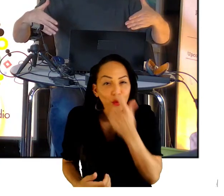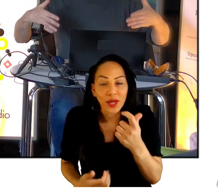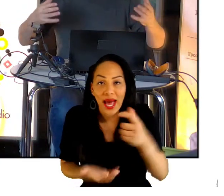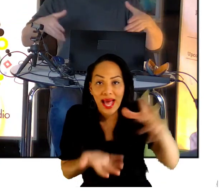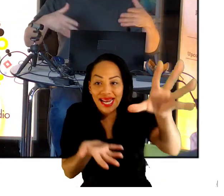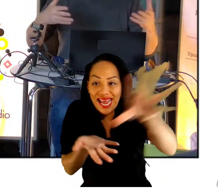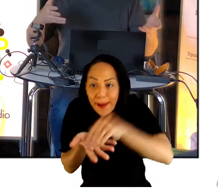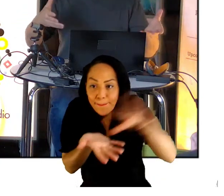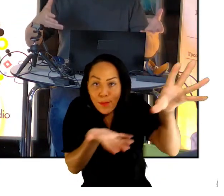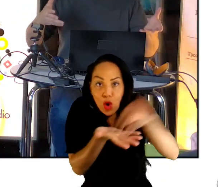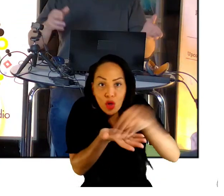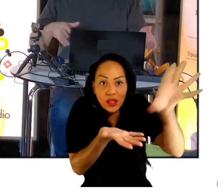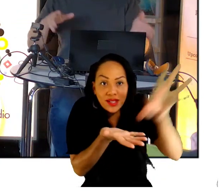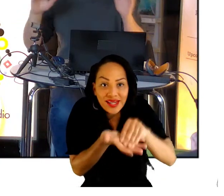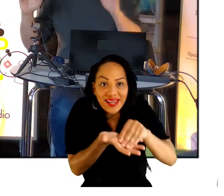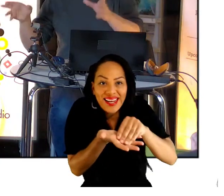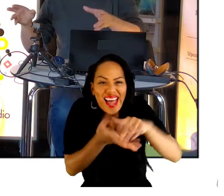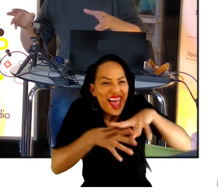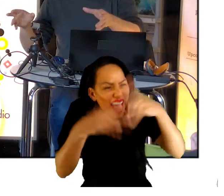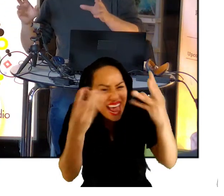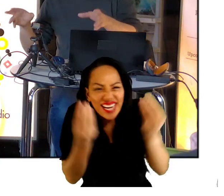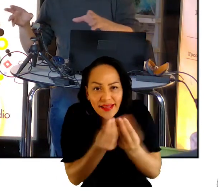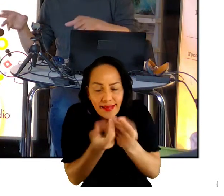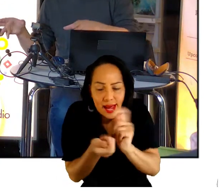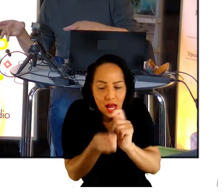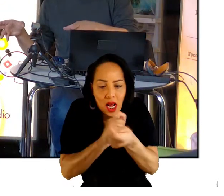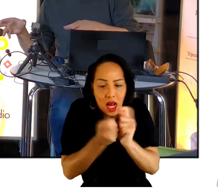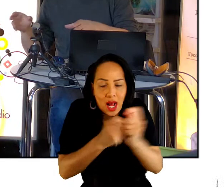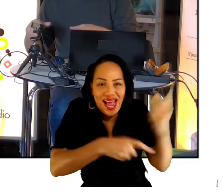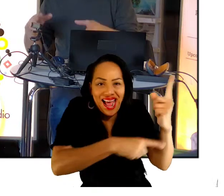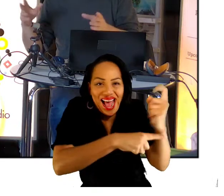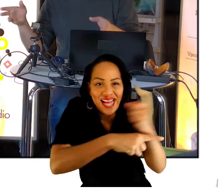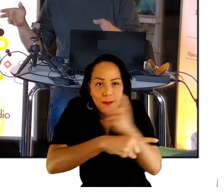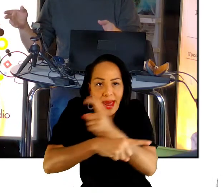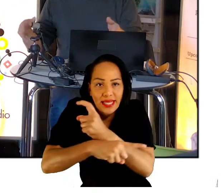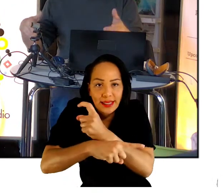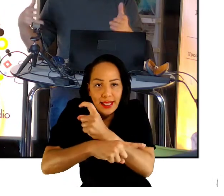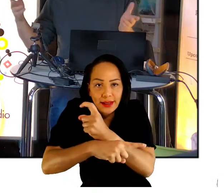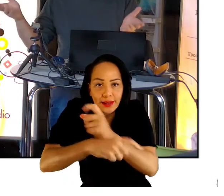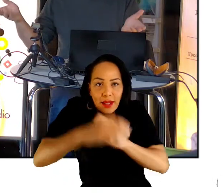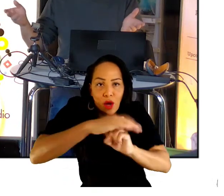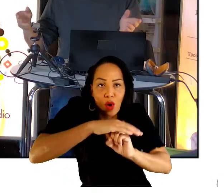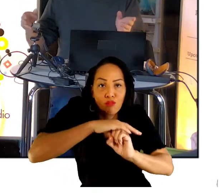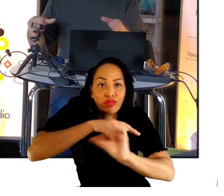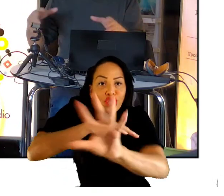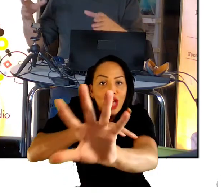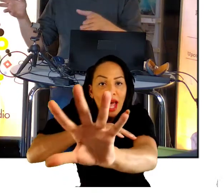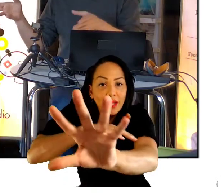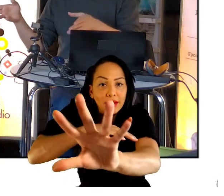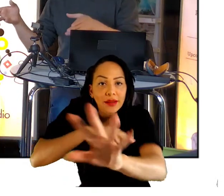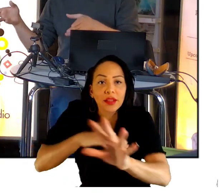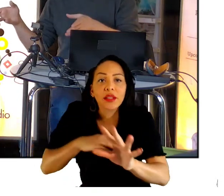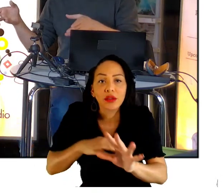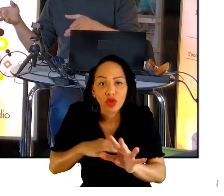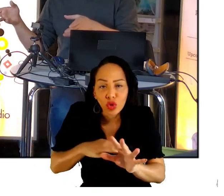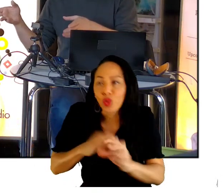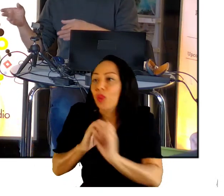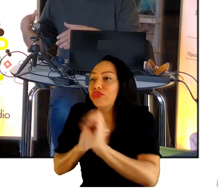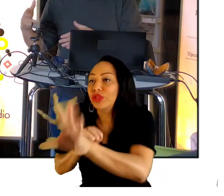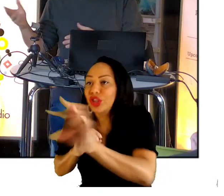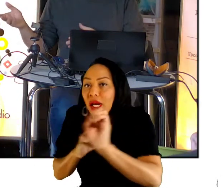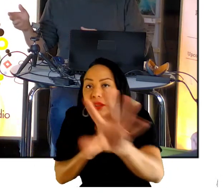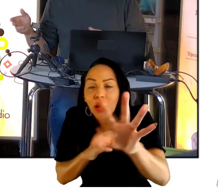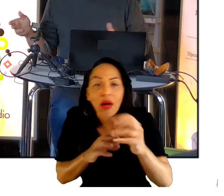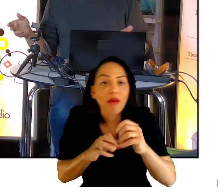Isadora, manipulate it, and then send it out in real time to projectors or screens, into video streams